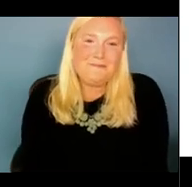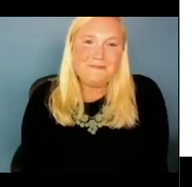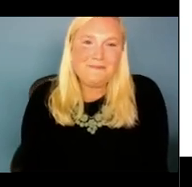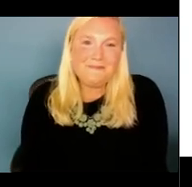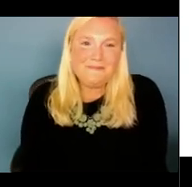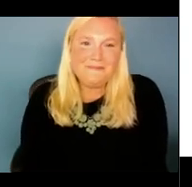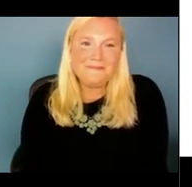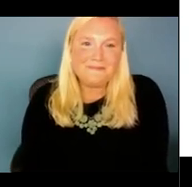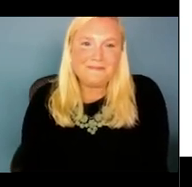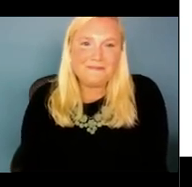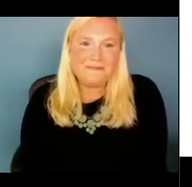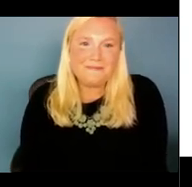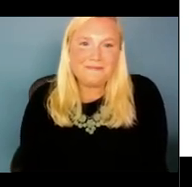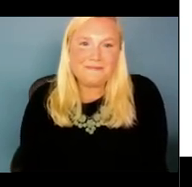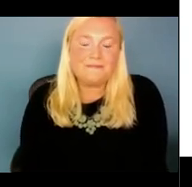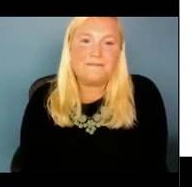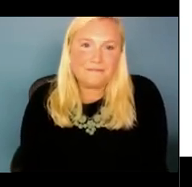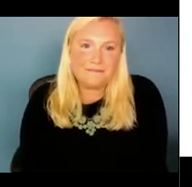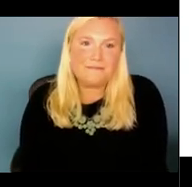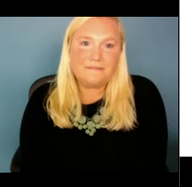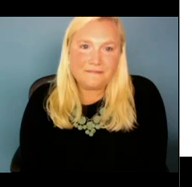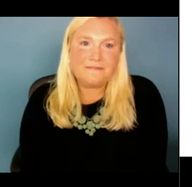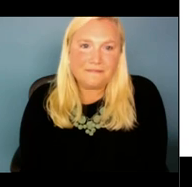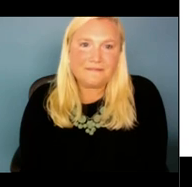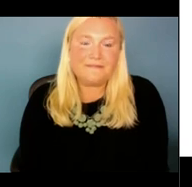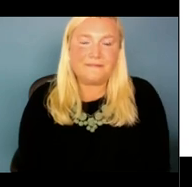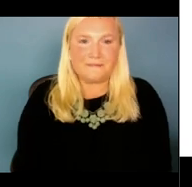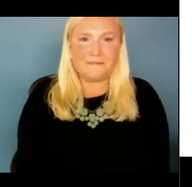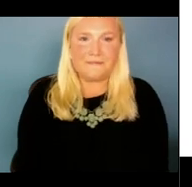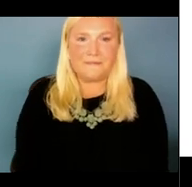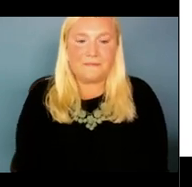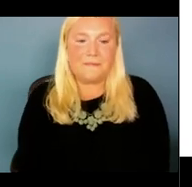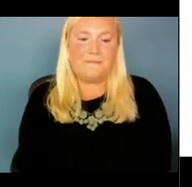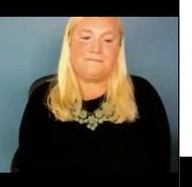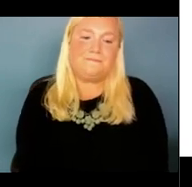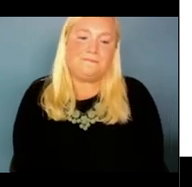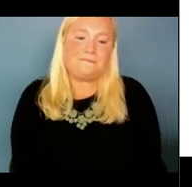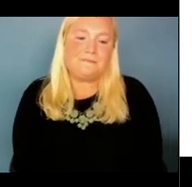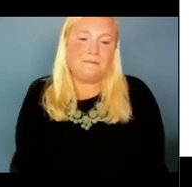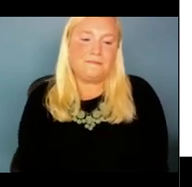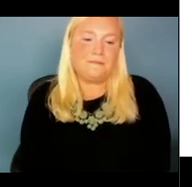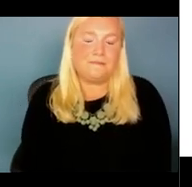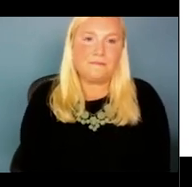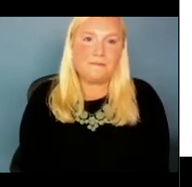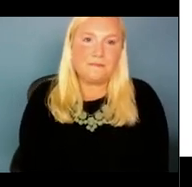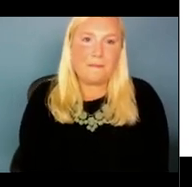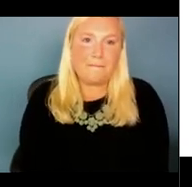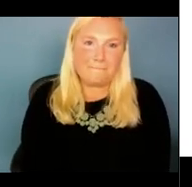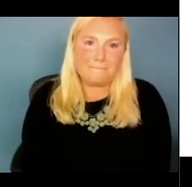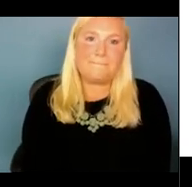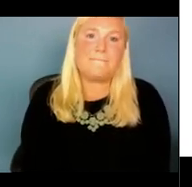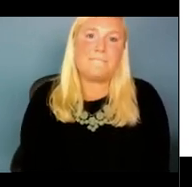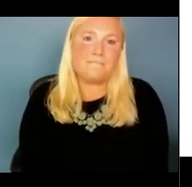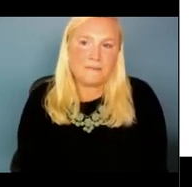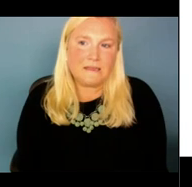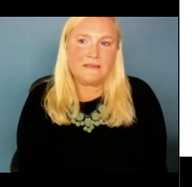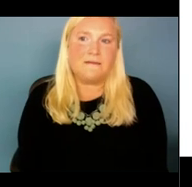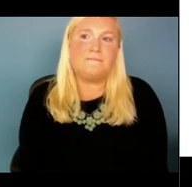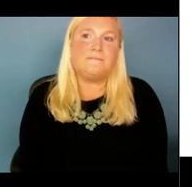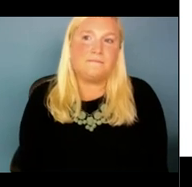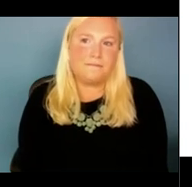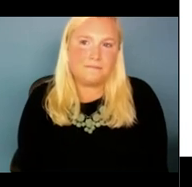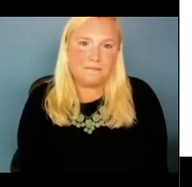well, we have this great opportunity with International Stuttering Awareness Day. There are people all over the world doing events related to